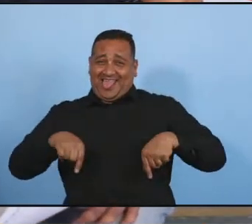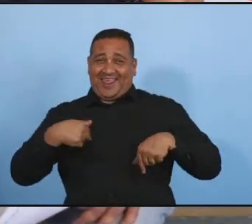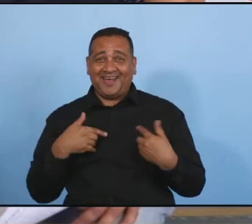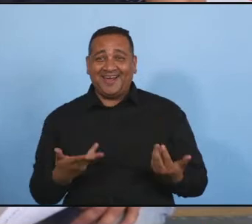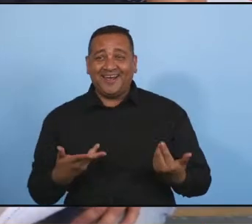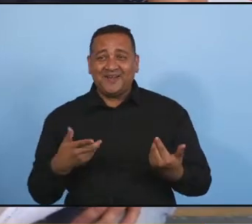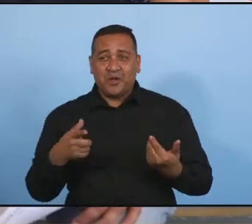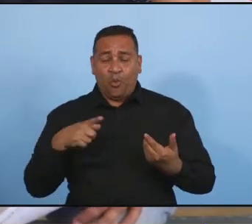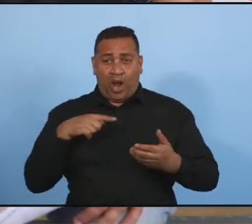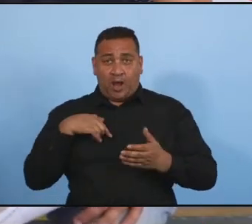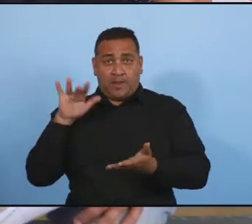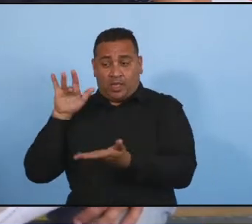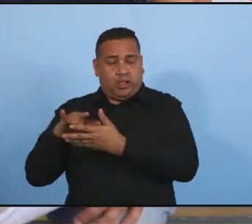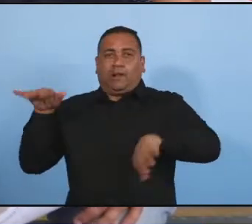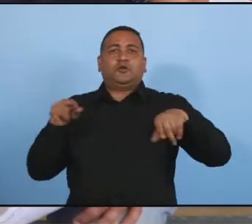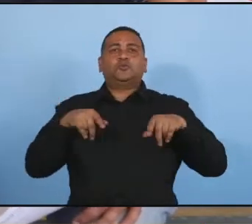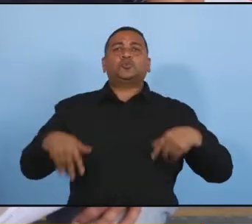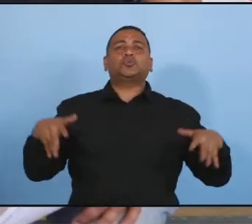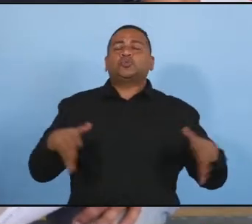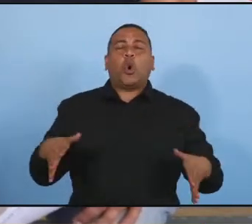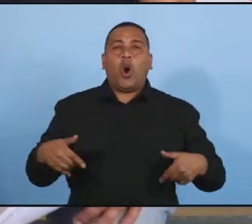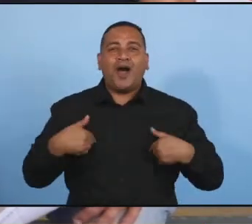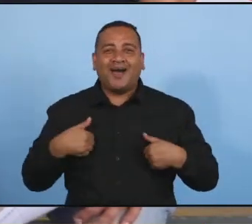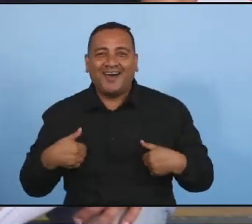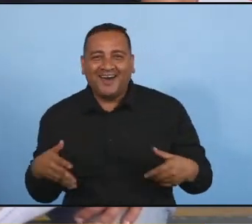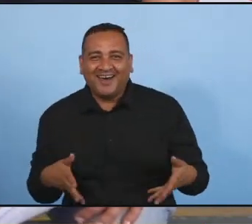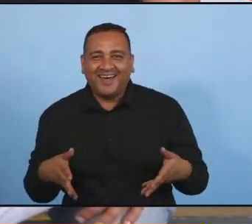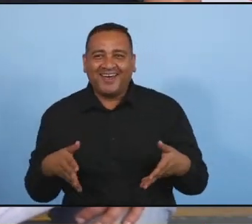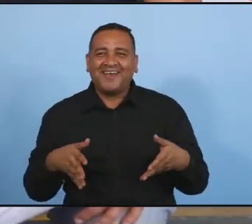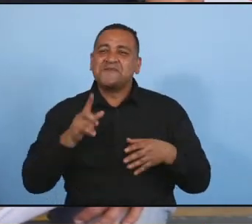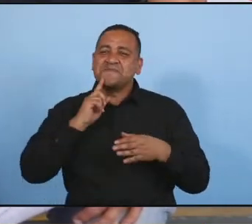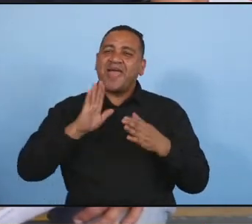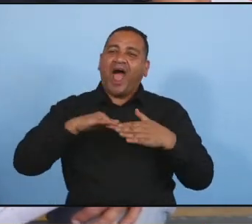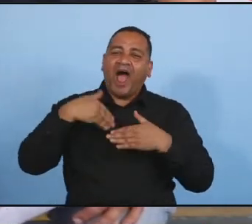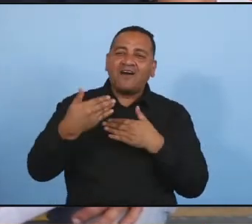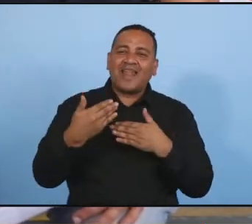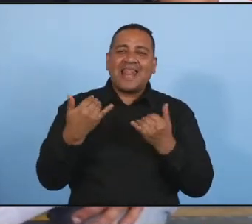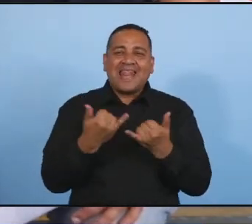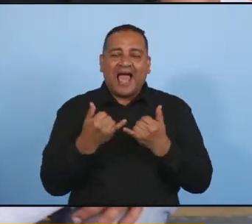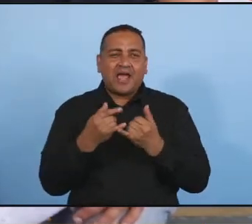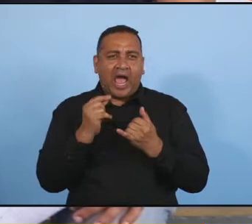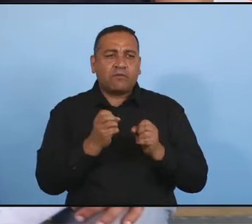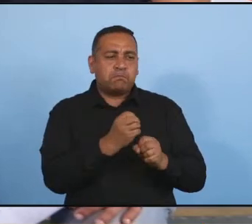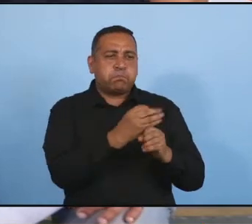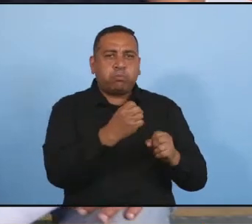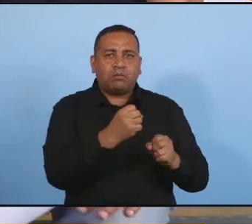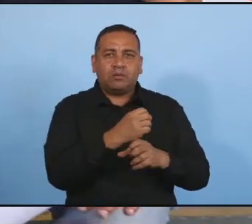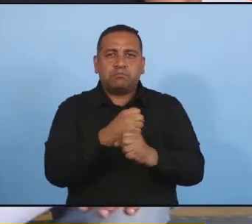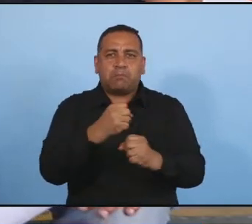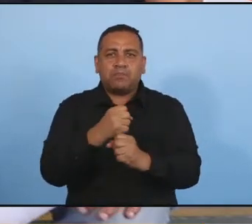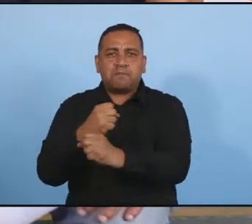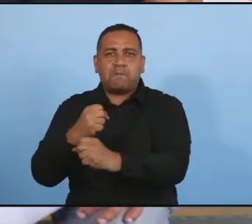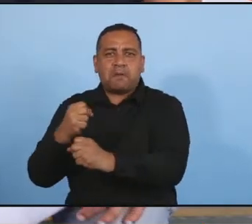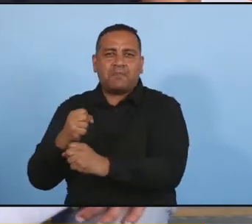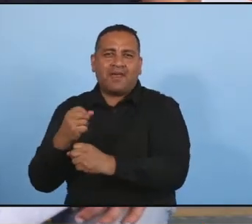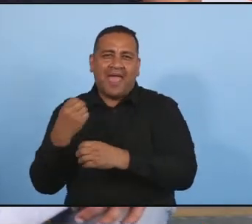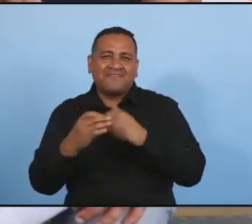shock. Every now and then there's a little poof. I'm just going to say, it does happen. Don't put me close to the electronics.